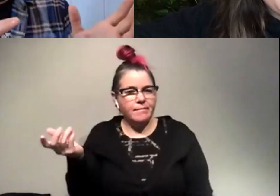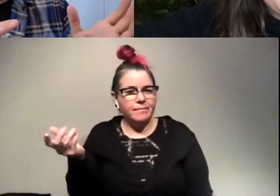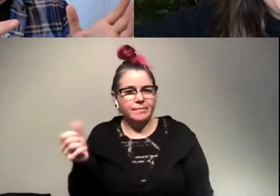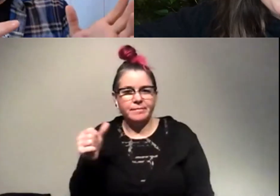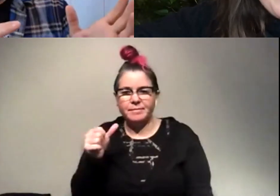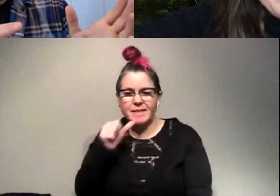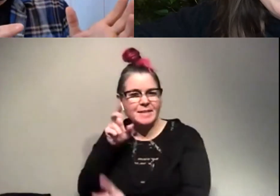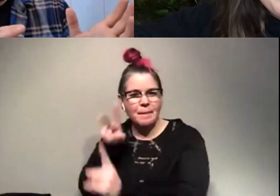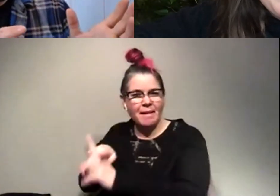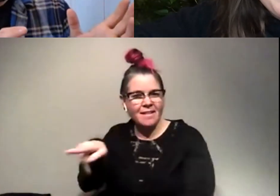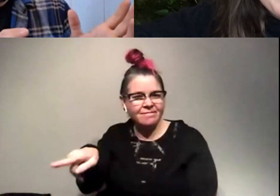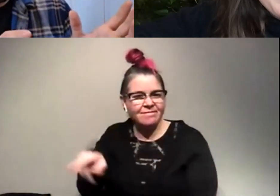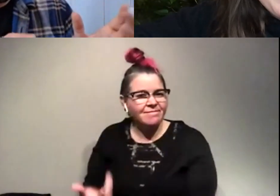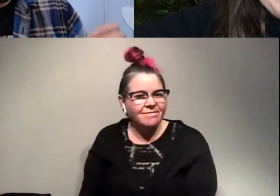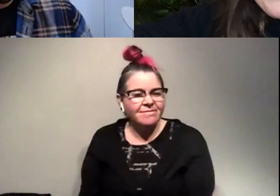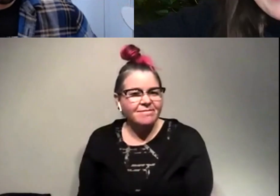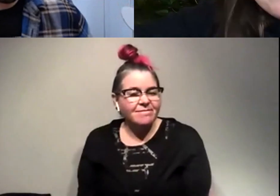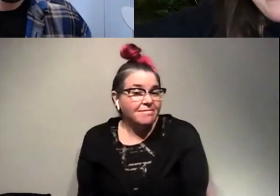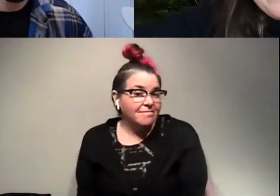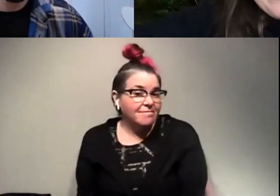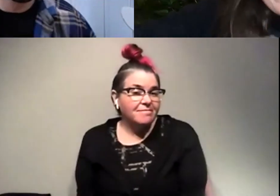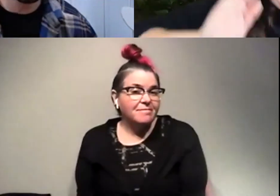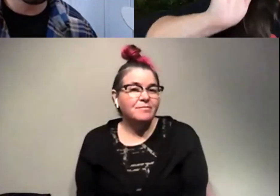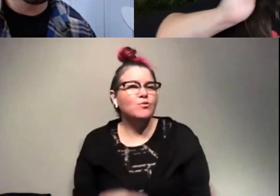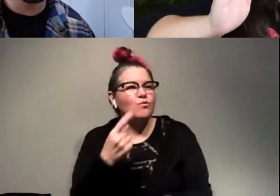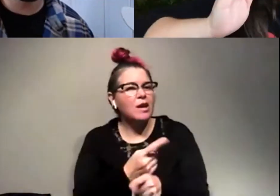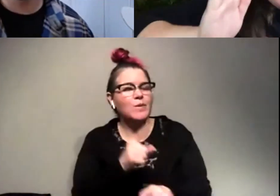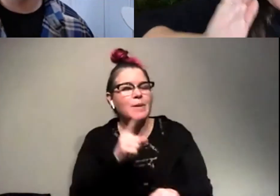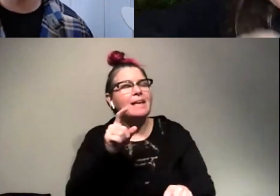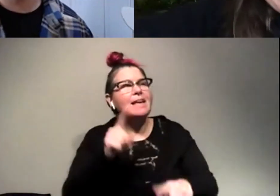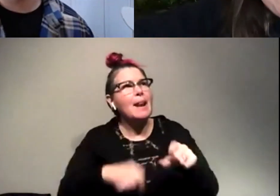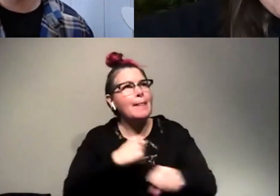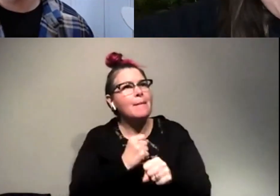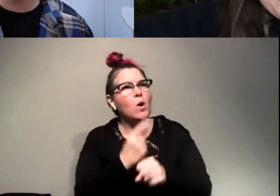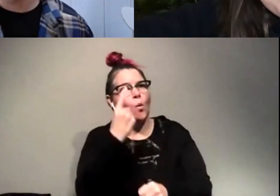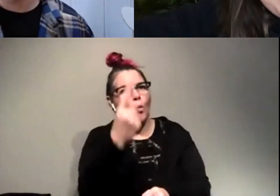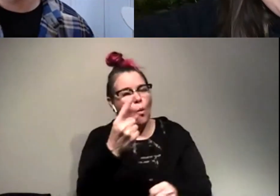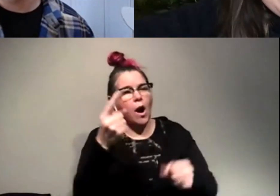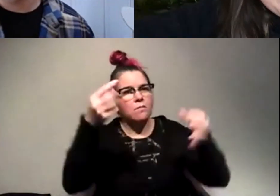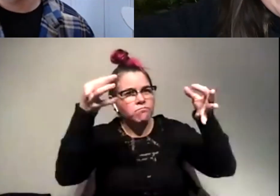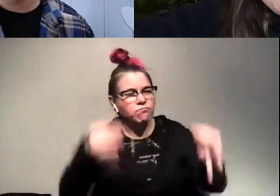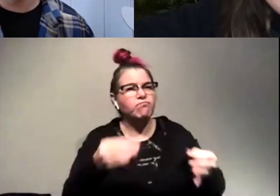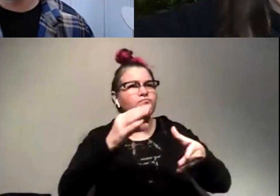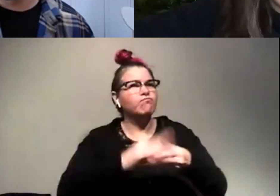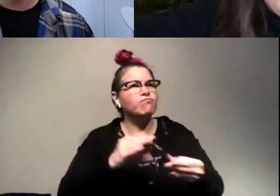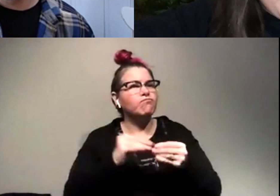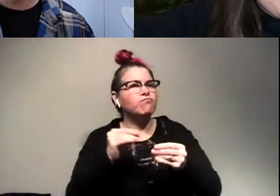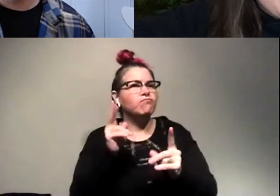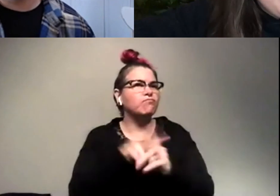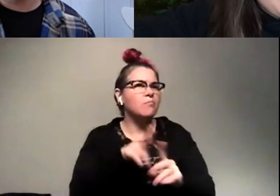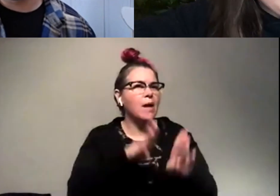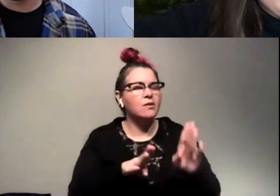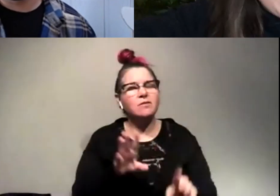work that way. Right. You can never make like one definitive statement in biology. It's like most of the